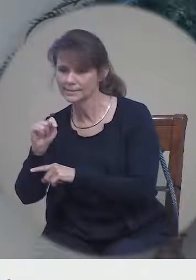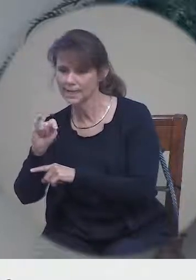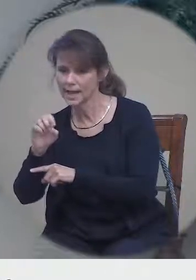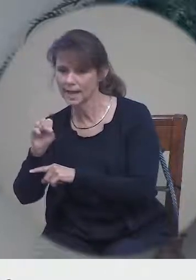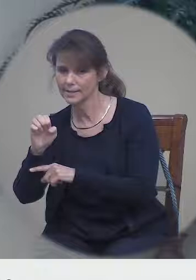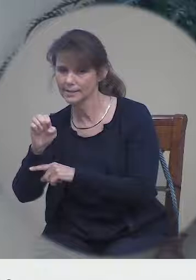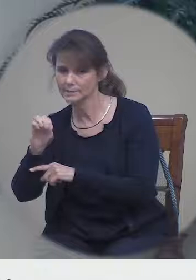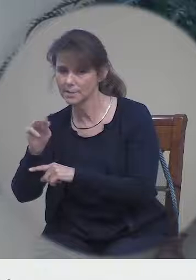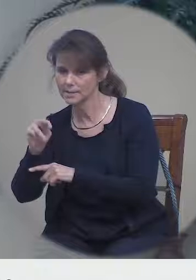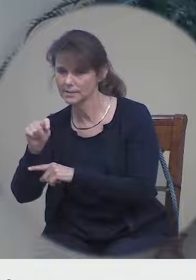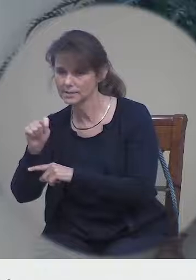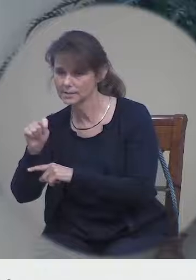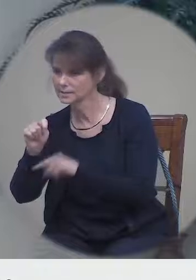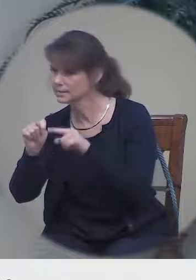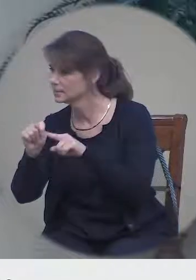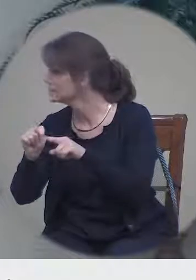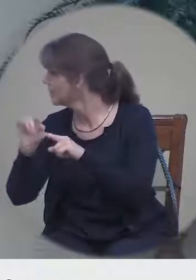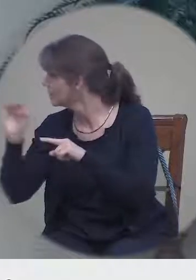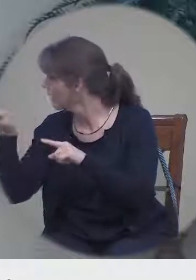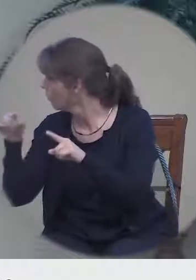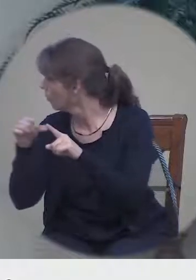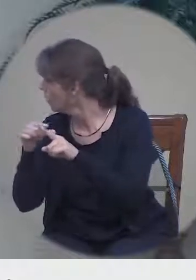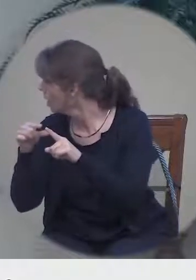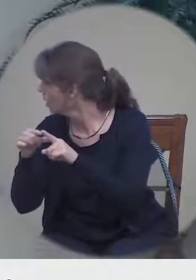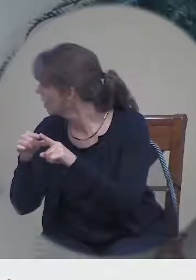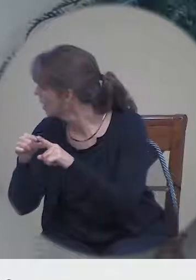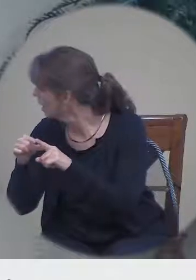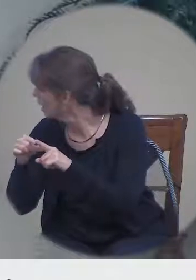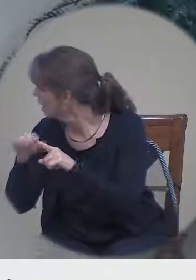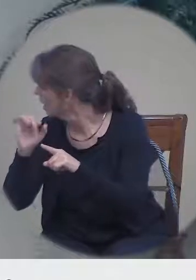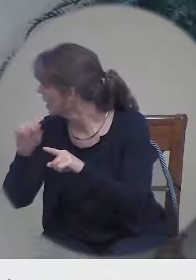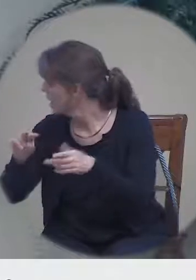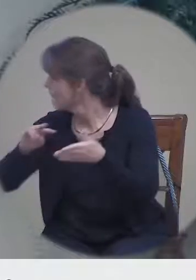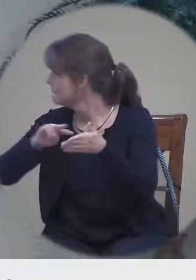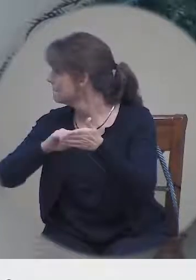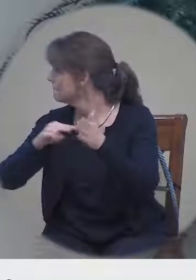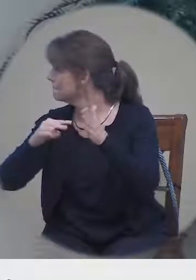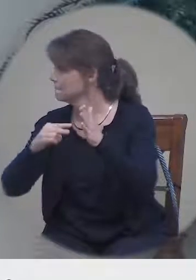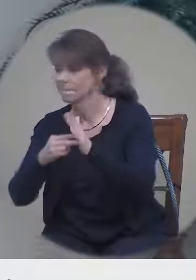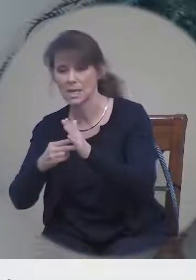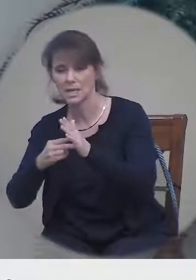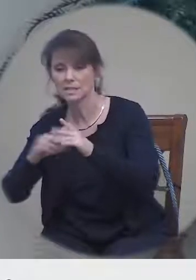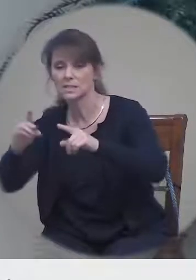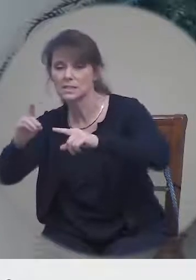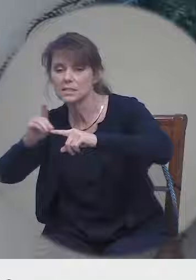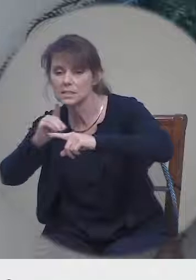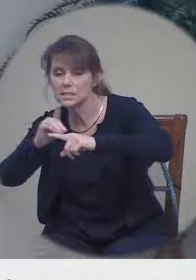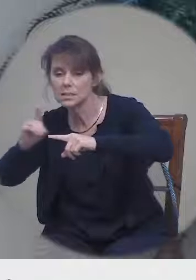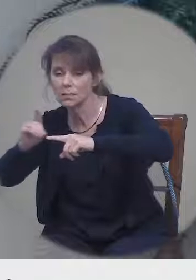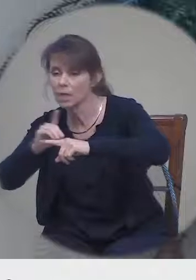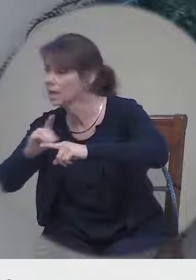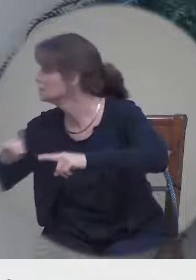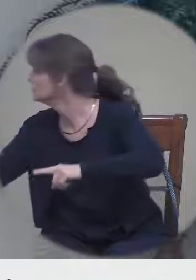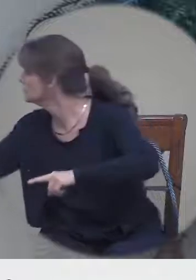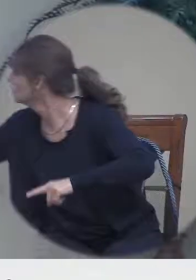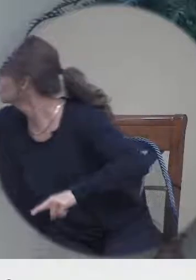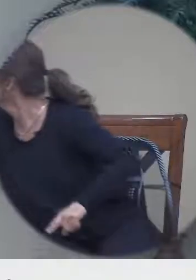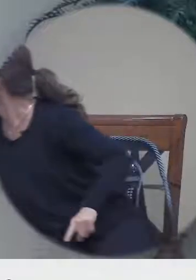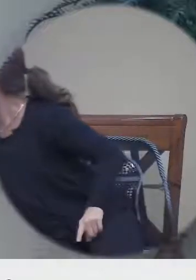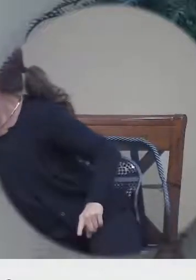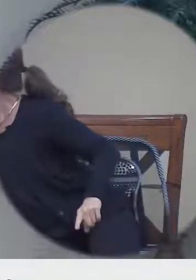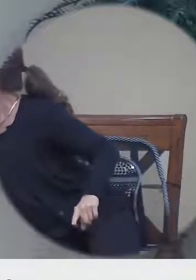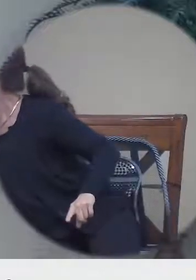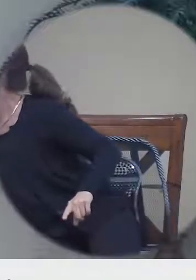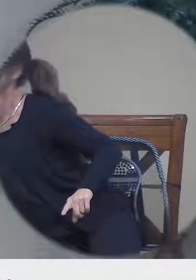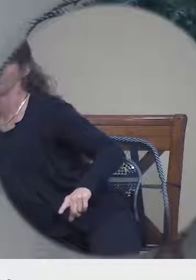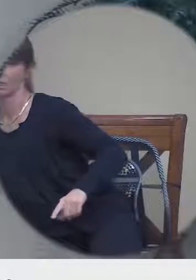Let me say it this way. When you were little, maybe your dad pulled you out of traffic. He wasn't mad